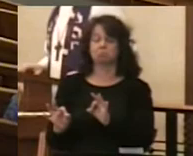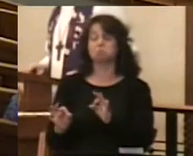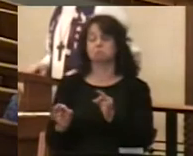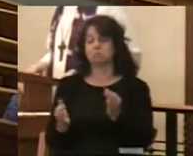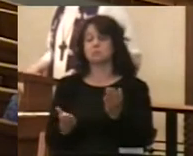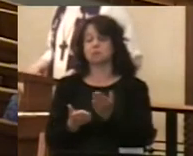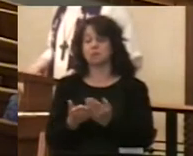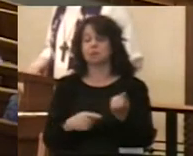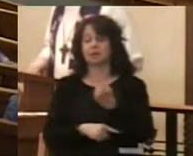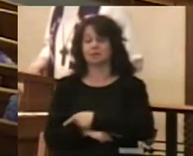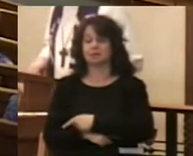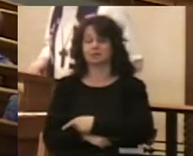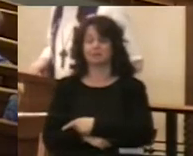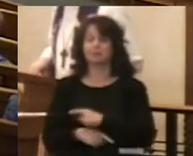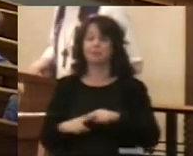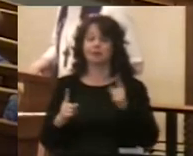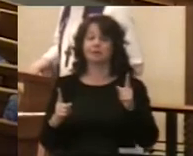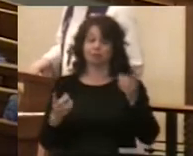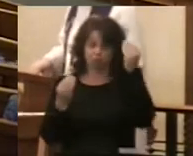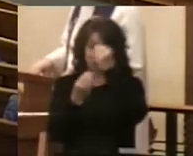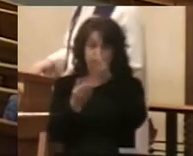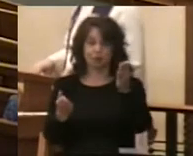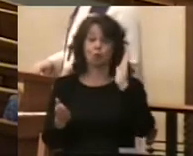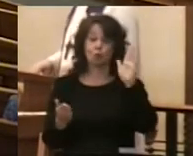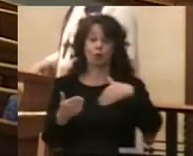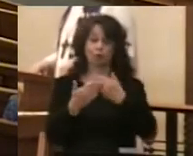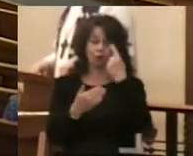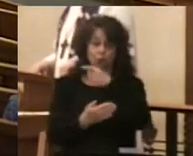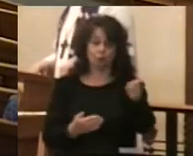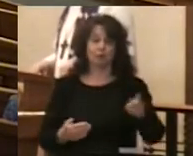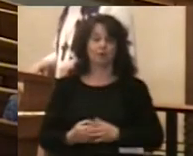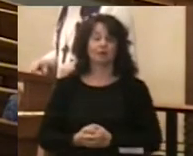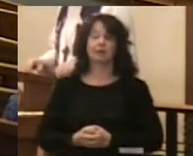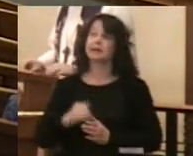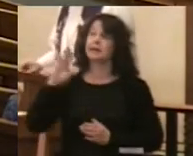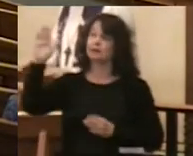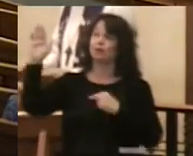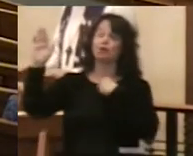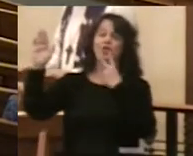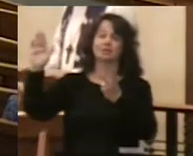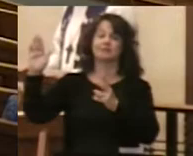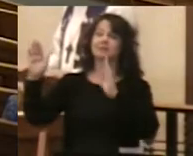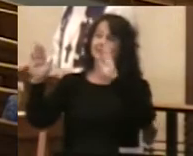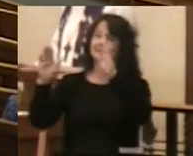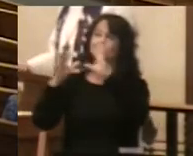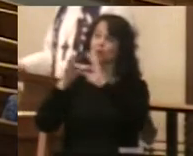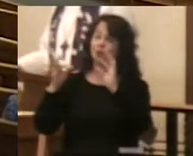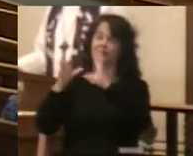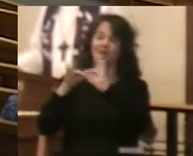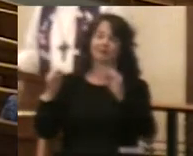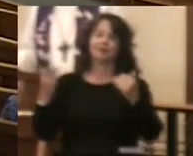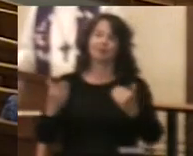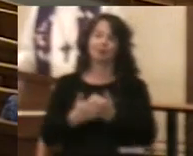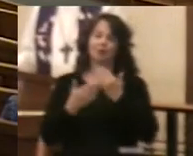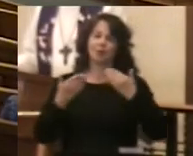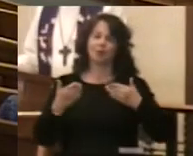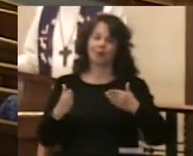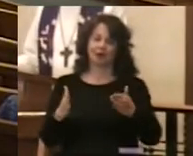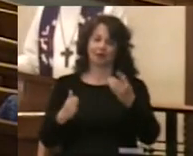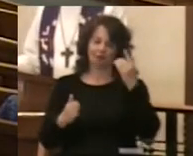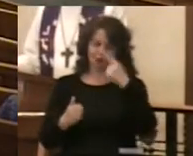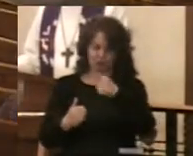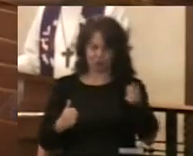it has come for you. And in this voice, in this word, there is a new way of being